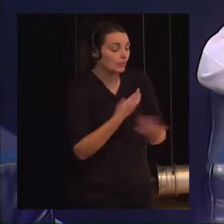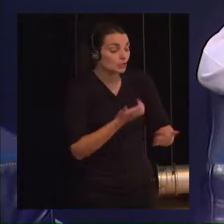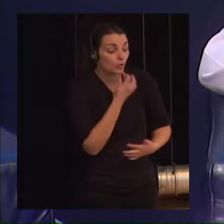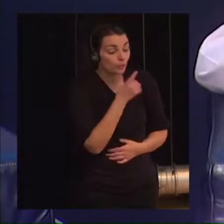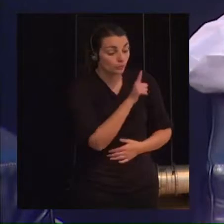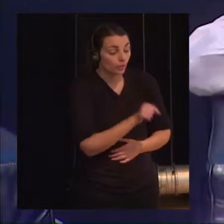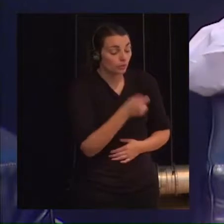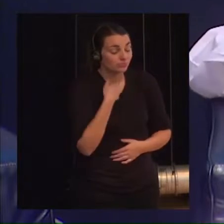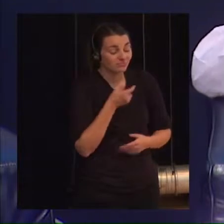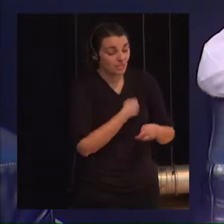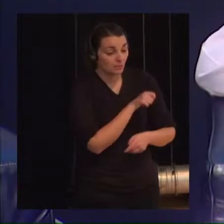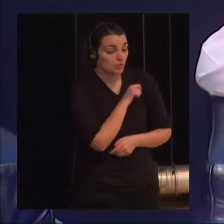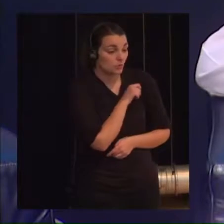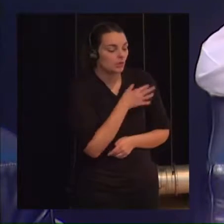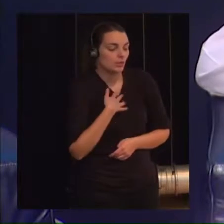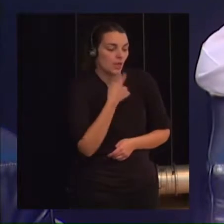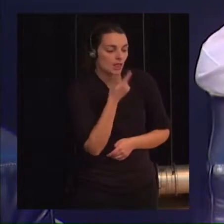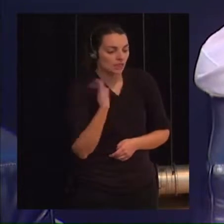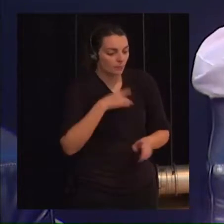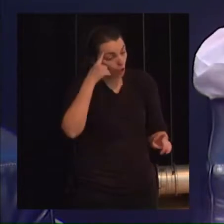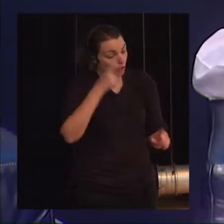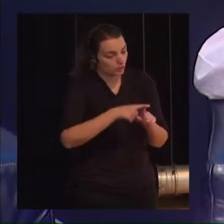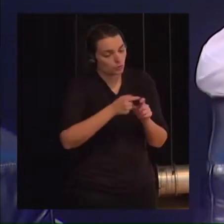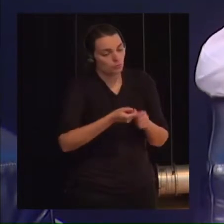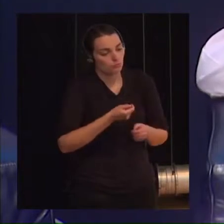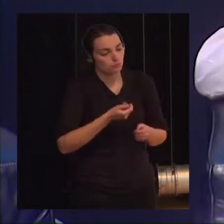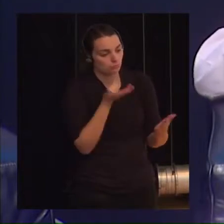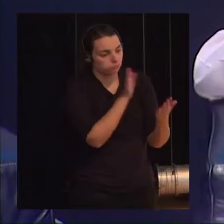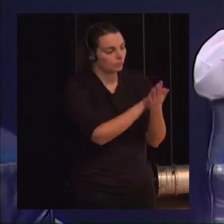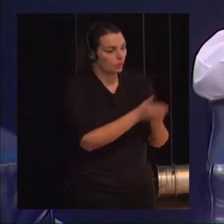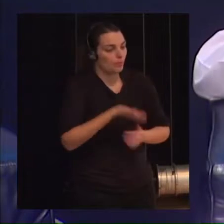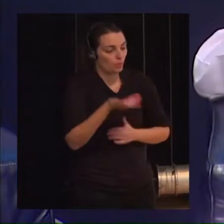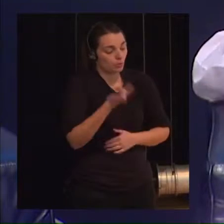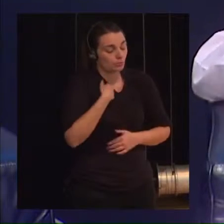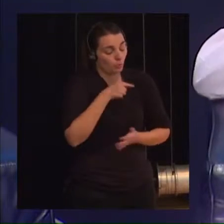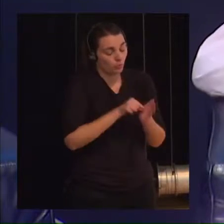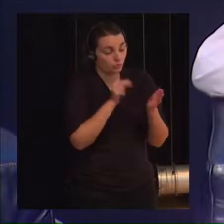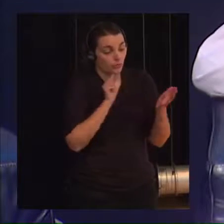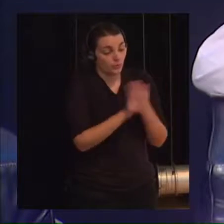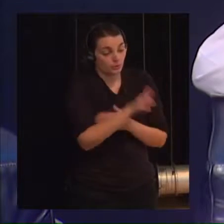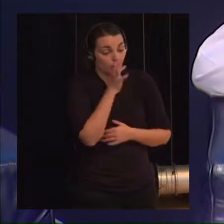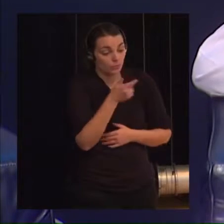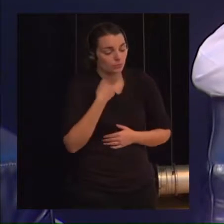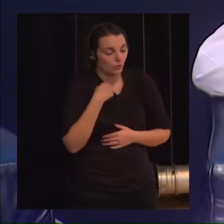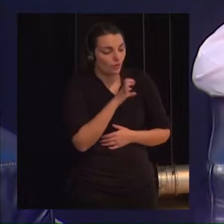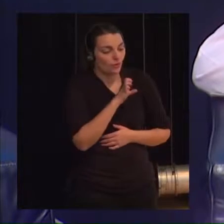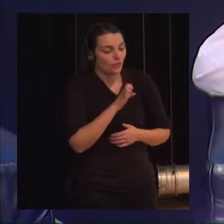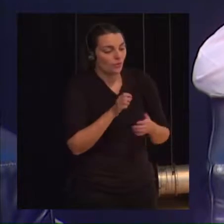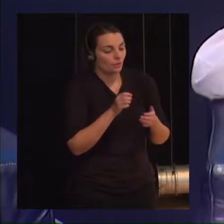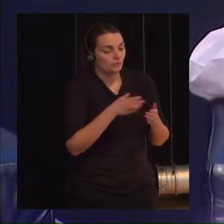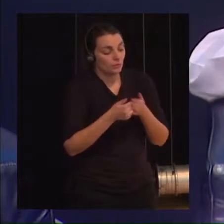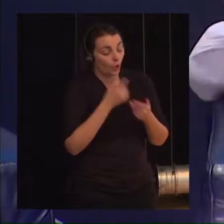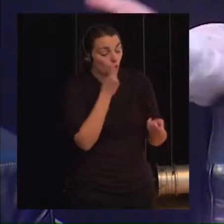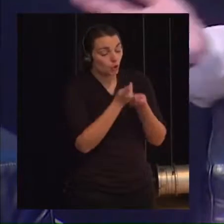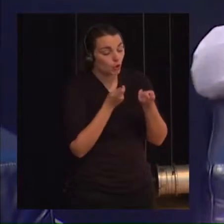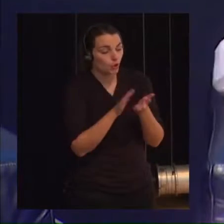without challenge. And I say this, and I make these comments from my vantage point as editor of a magazine that's specifically focused on philanthropy and social investment,